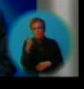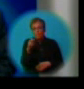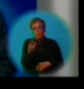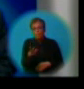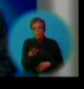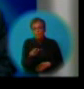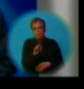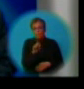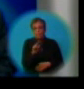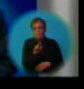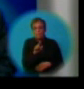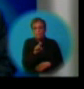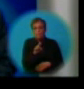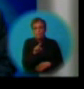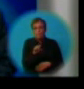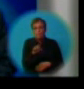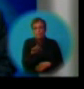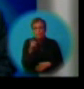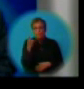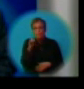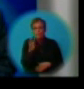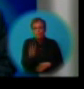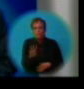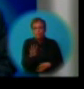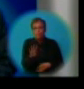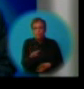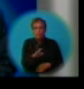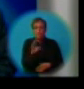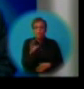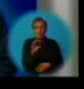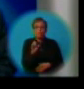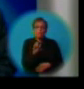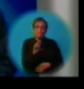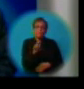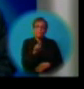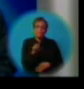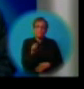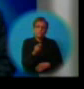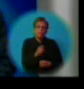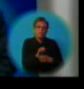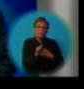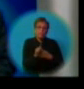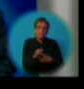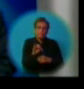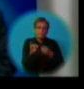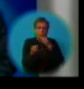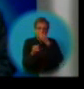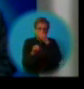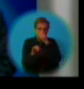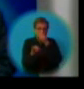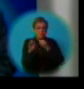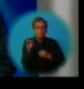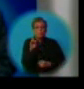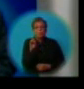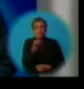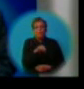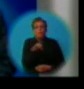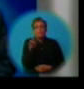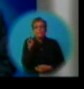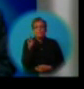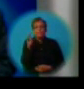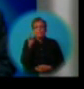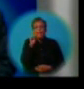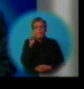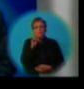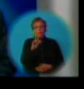for 3, St. Leonard's 125 for 4 declared. At Constant, St. George got the lead over St. James. Romario Knight took